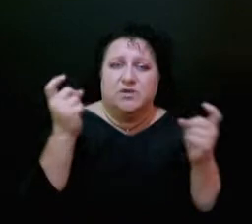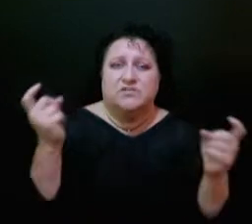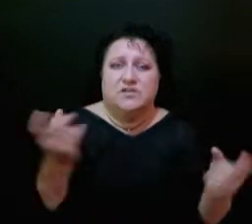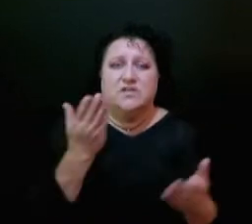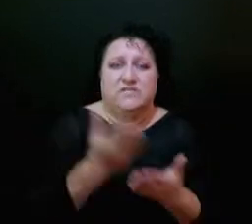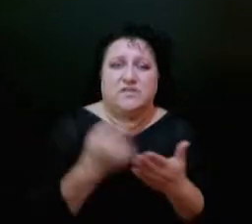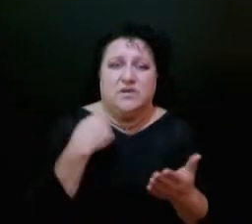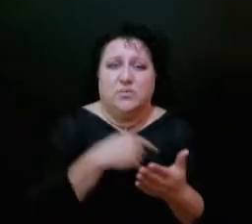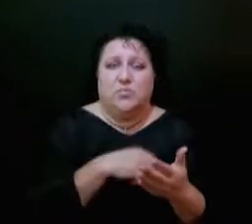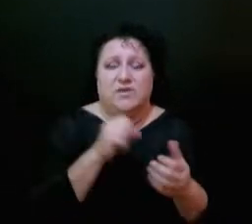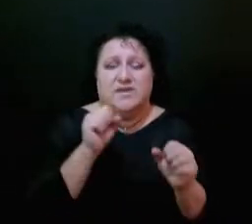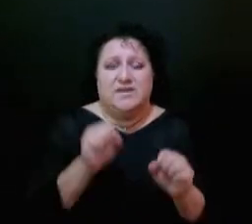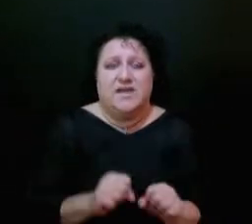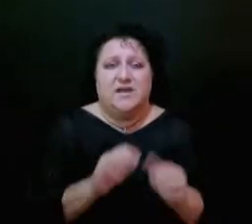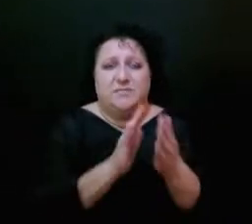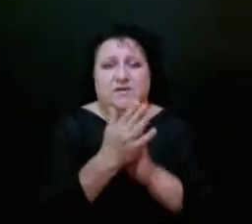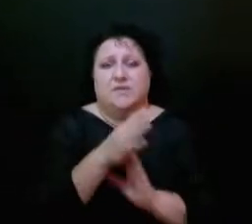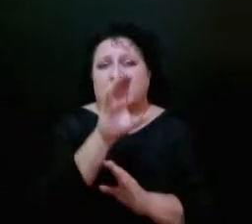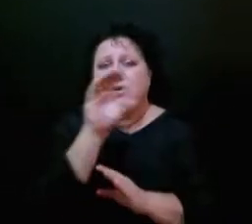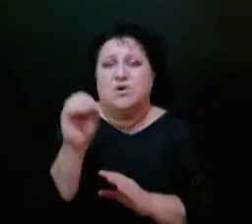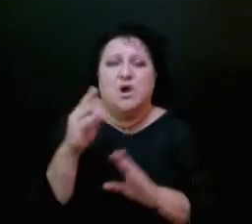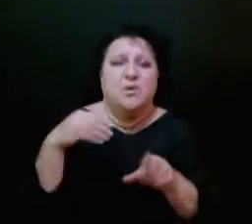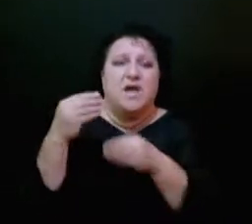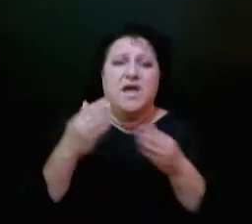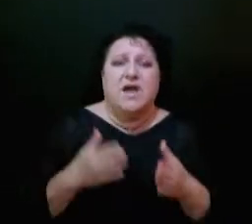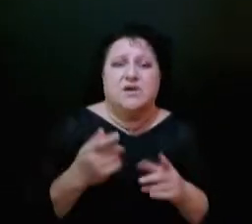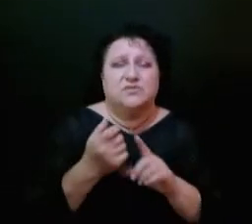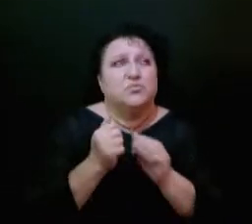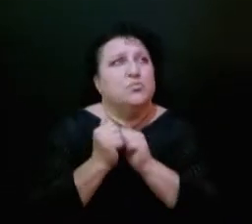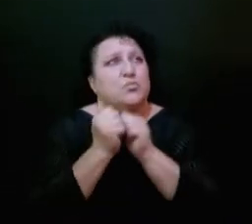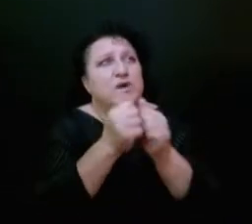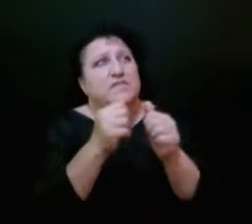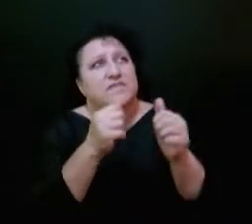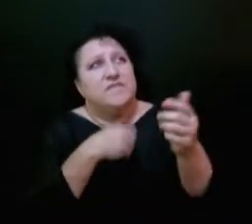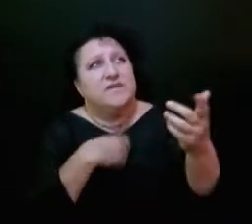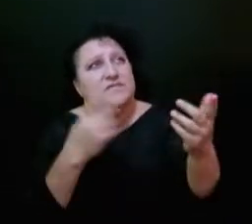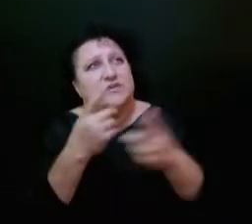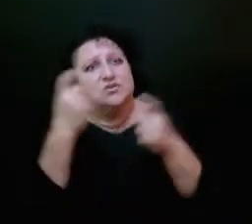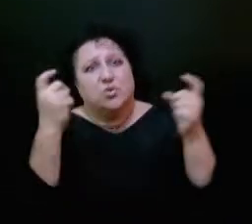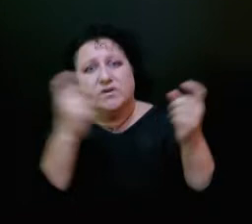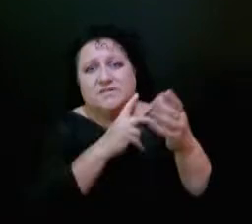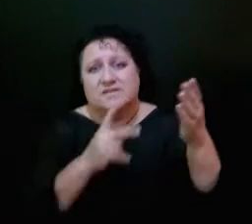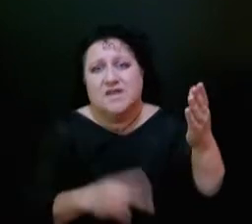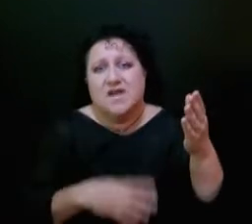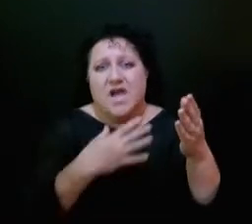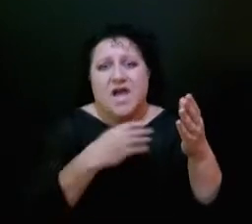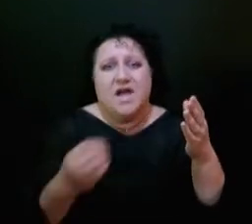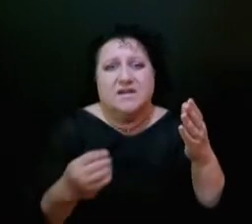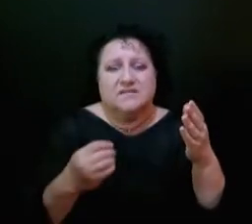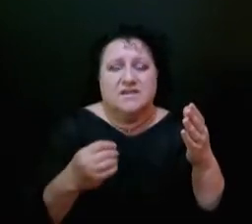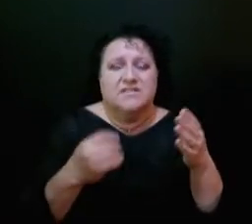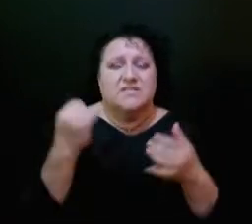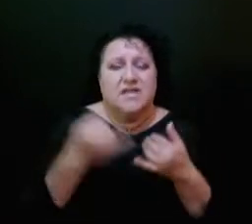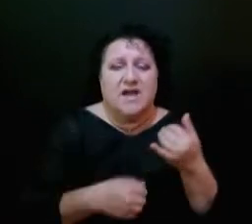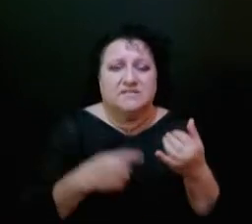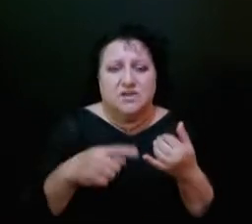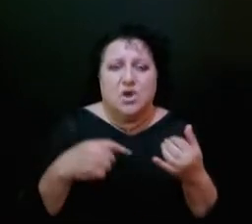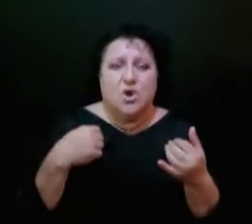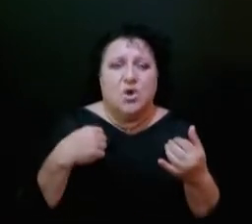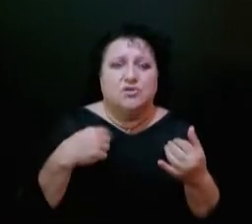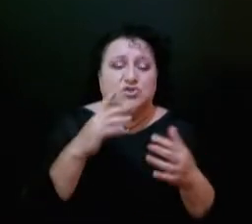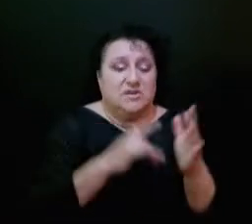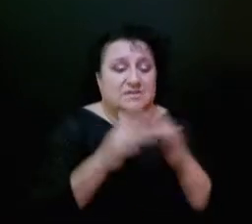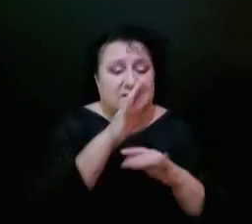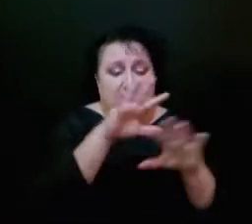co-heirs with the victorious king. And the last point is, we are a central part of Jesus's body. We are a central part